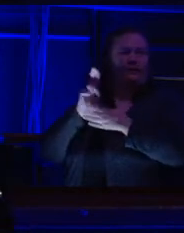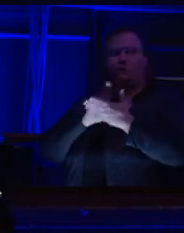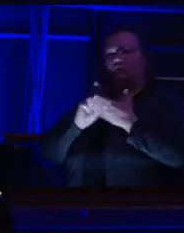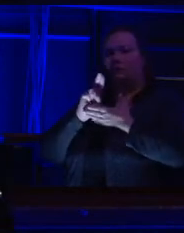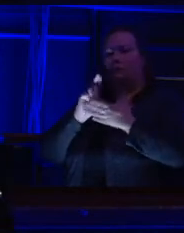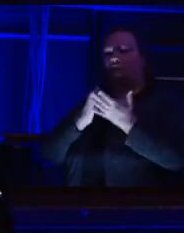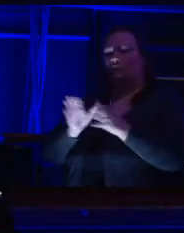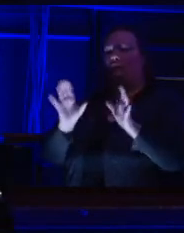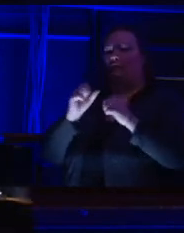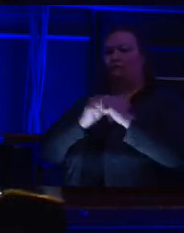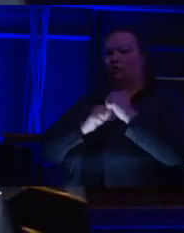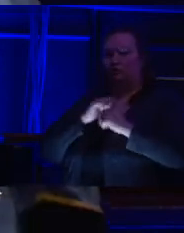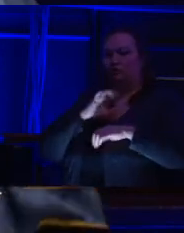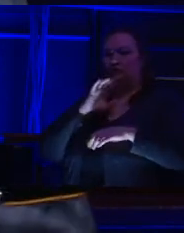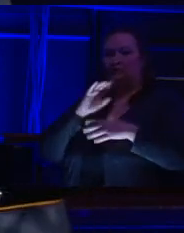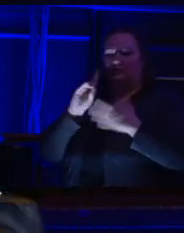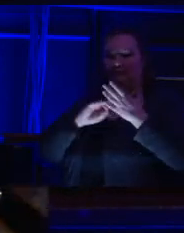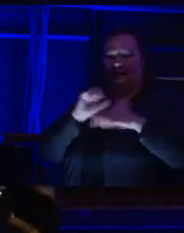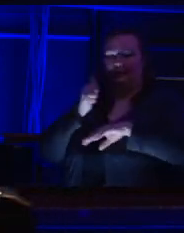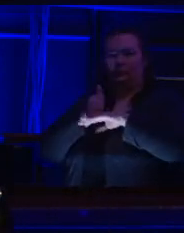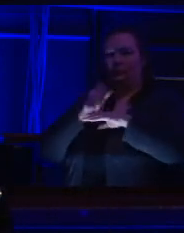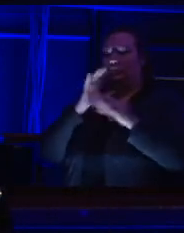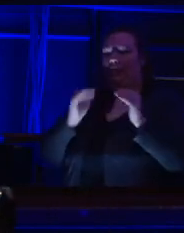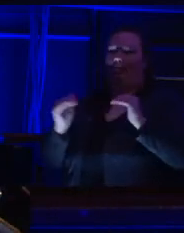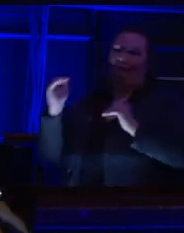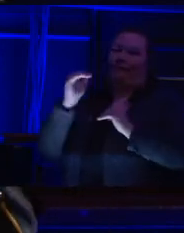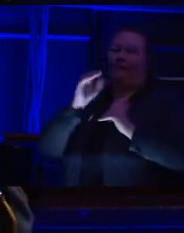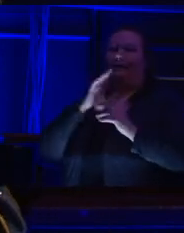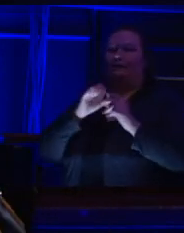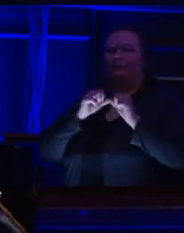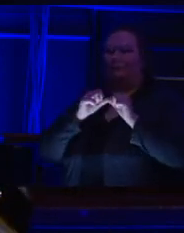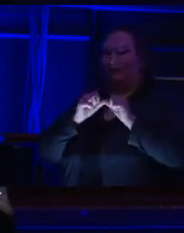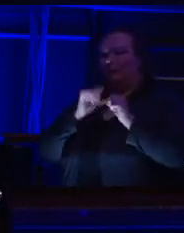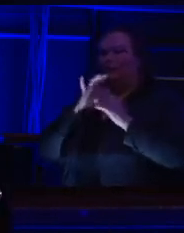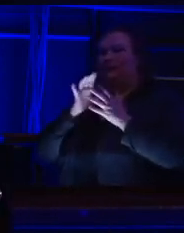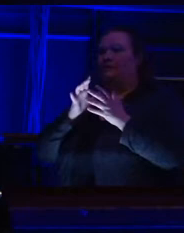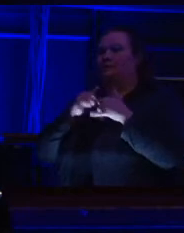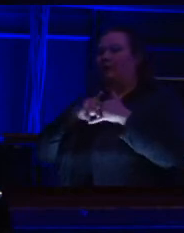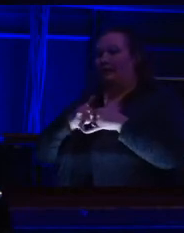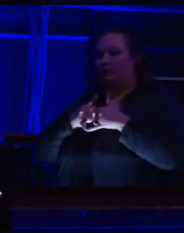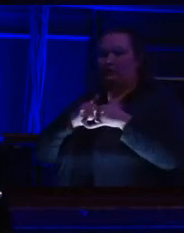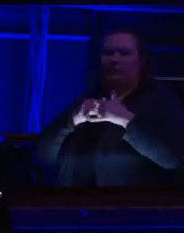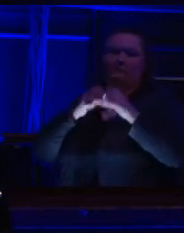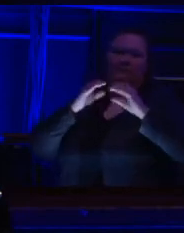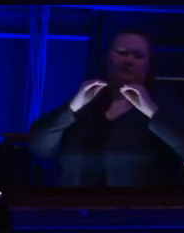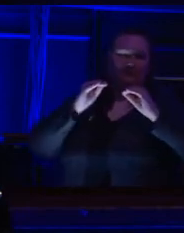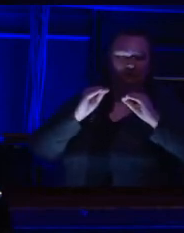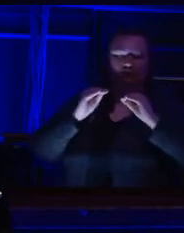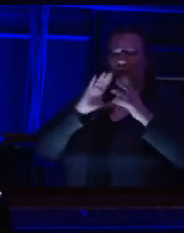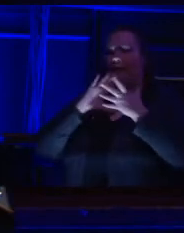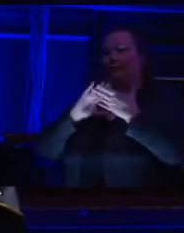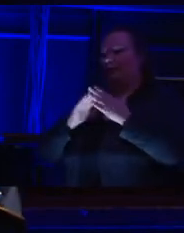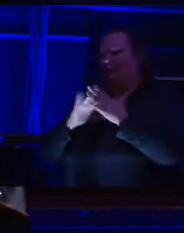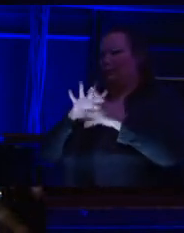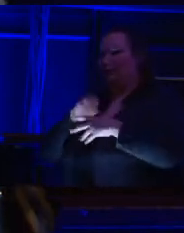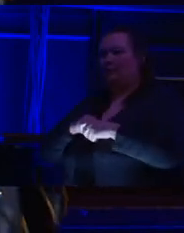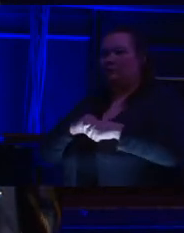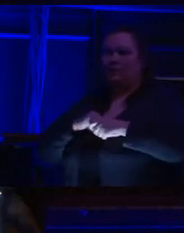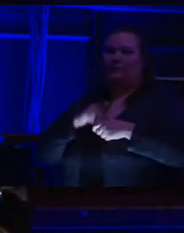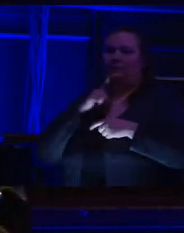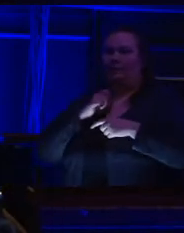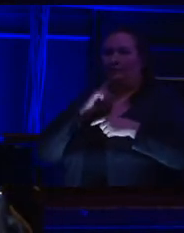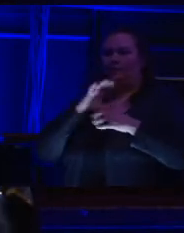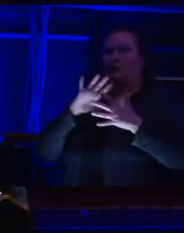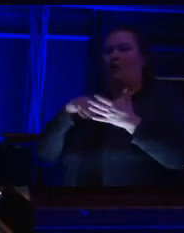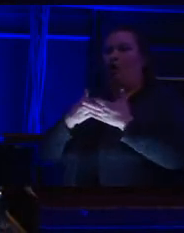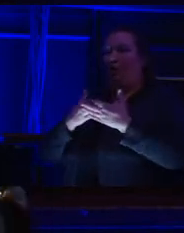university-wide structure designed to elevate and unite sustainability scholarship, teaching, and community engagement, because